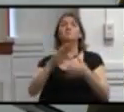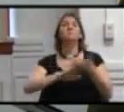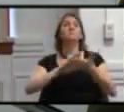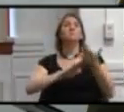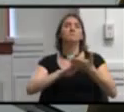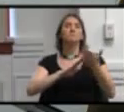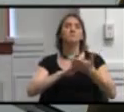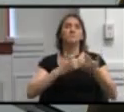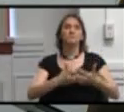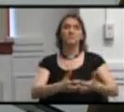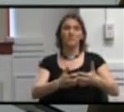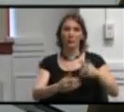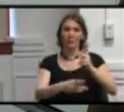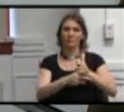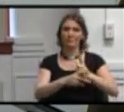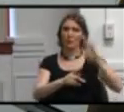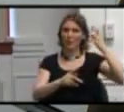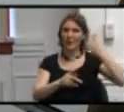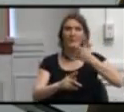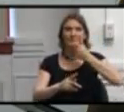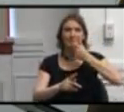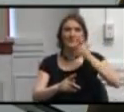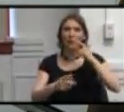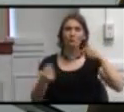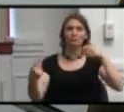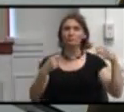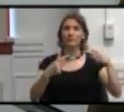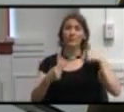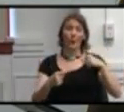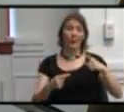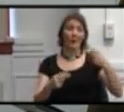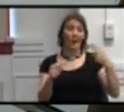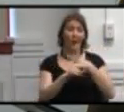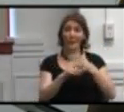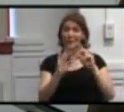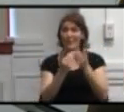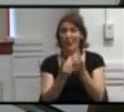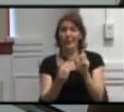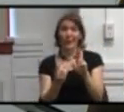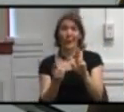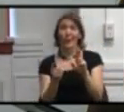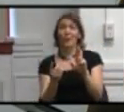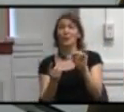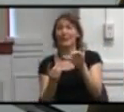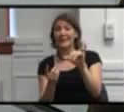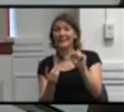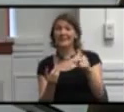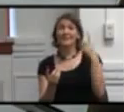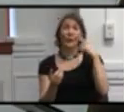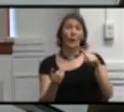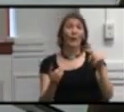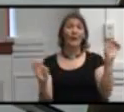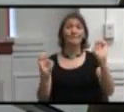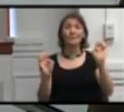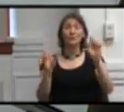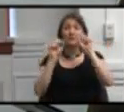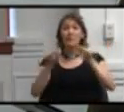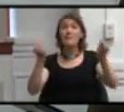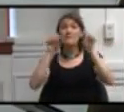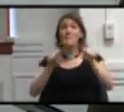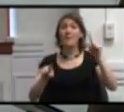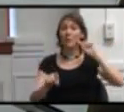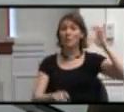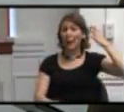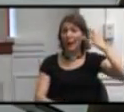hosts our radio equipment for both the highway and utilities. It hosts the emergency broadcast system for